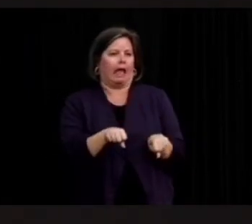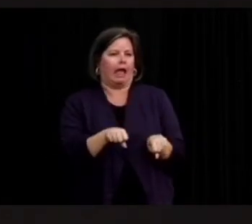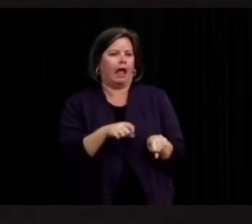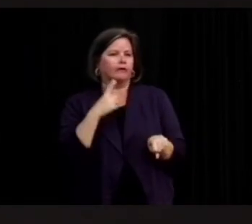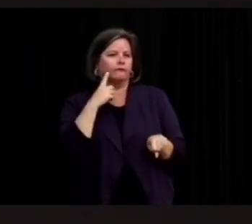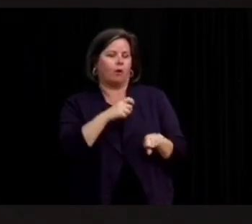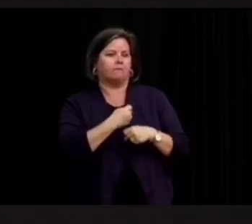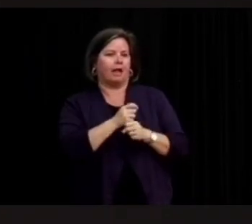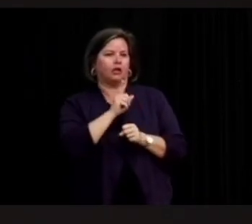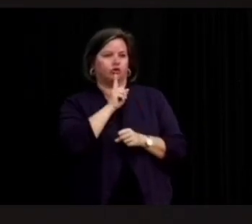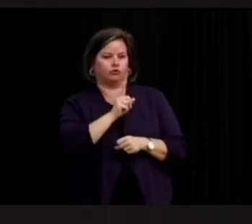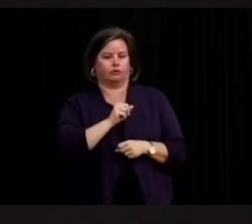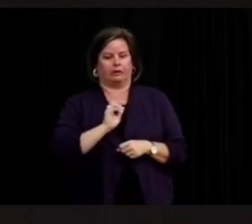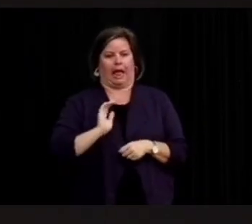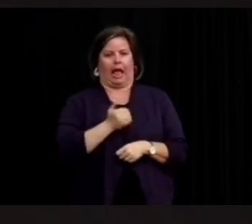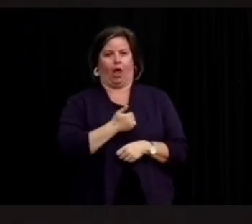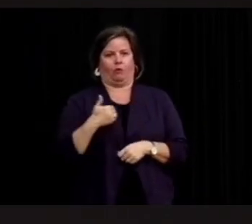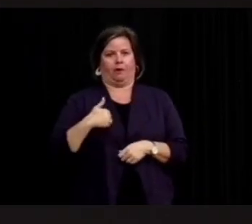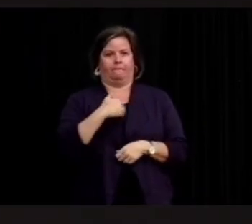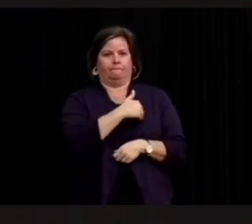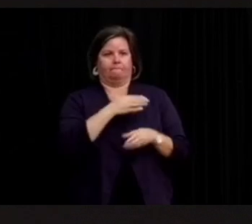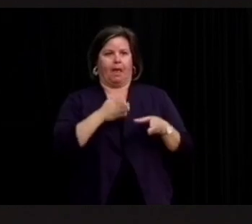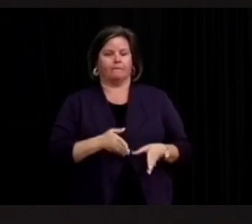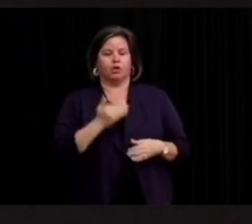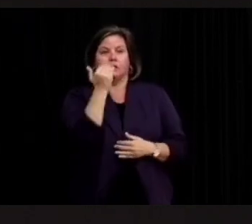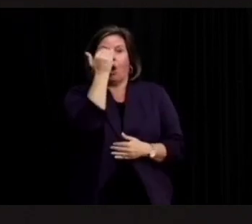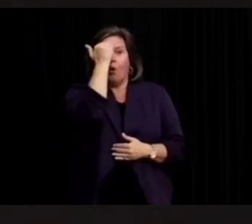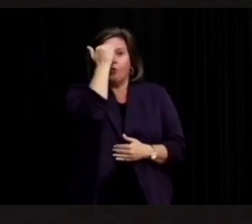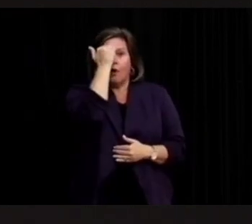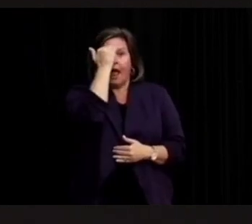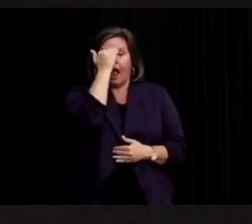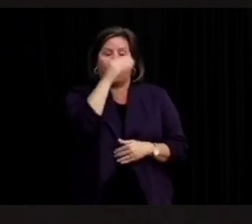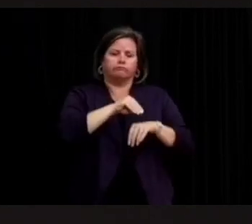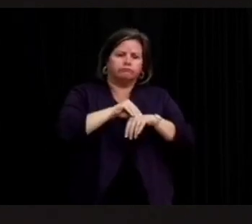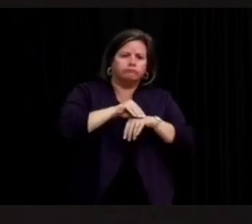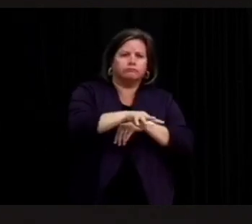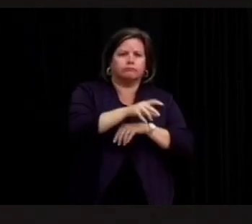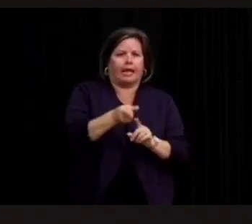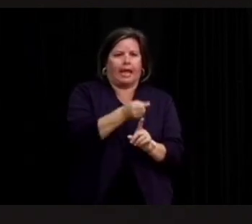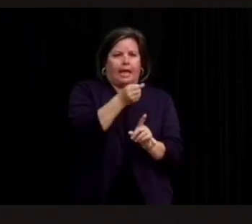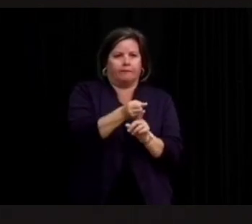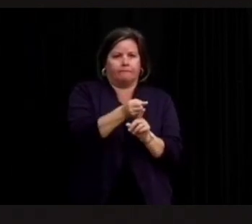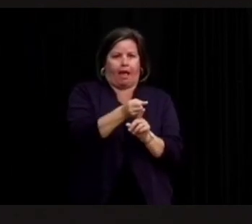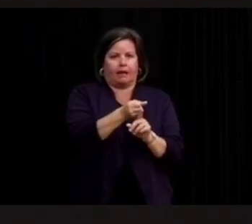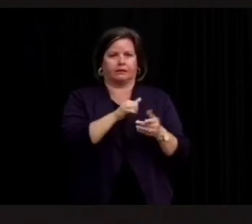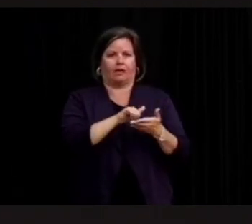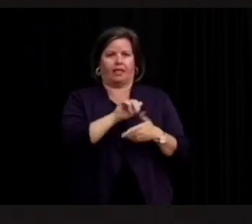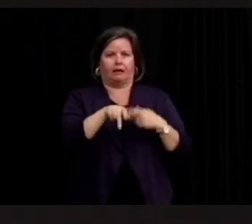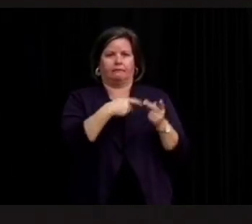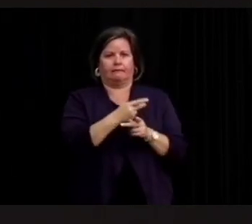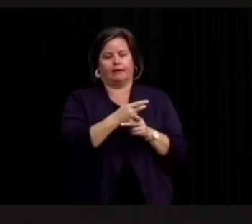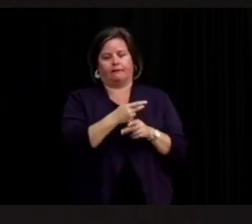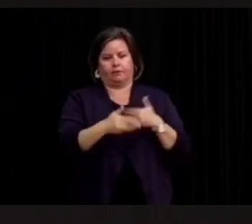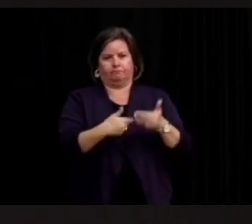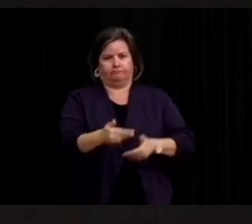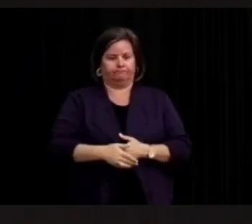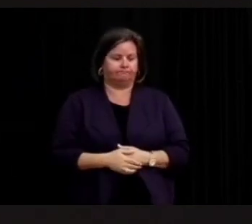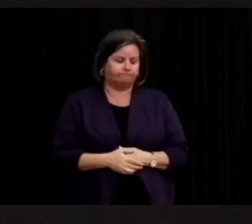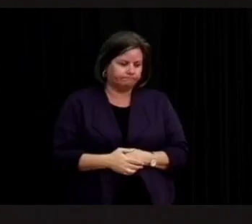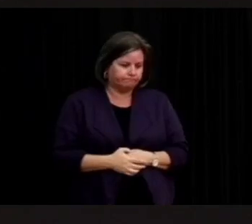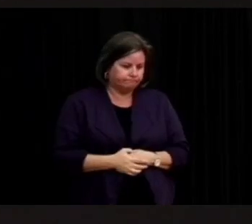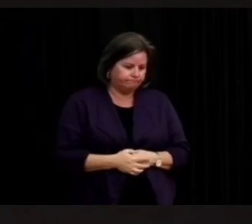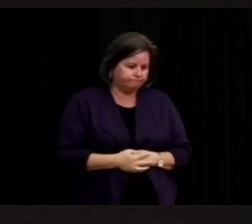that our members are aware of the impact of steering. And also, one of the pieces of